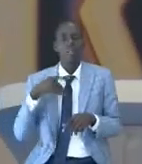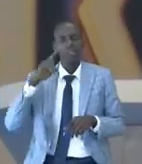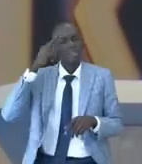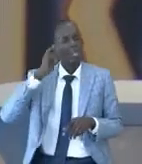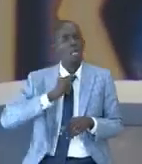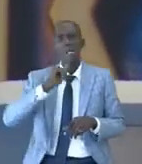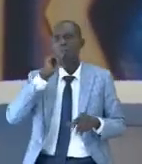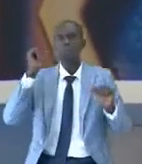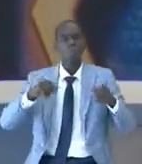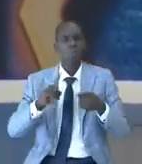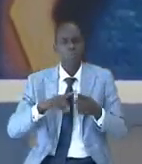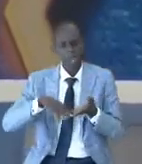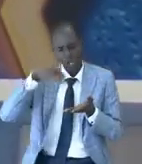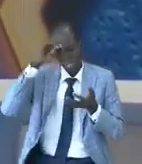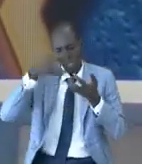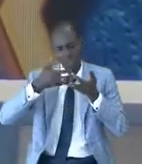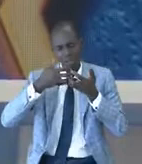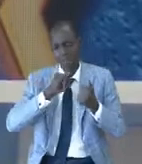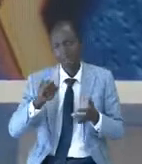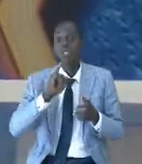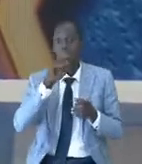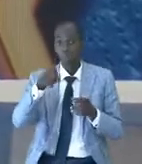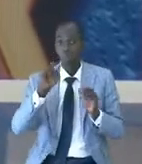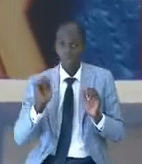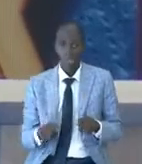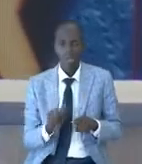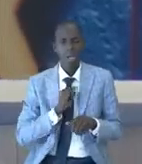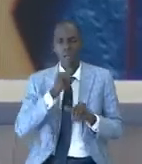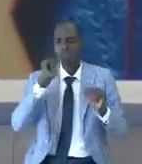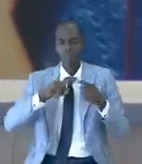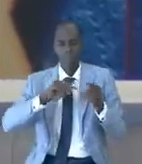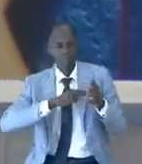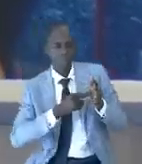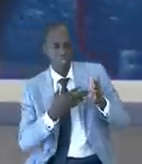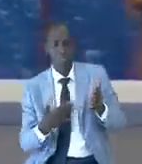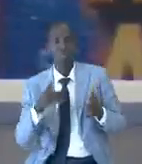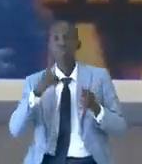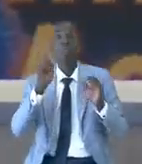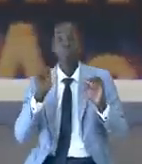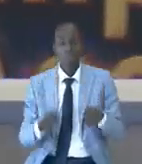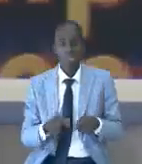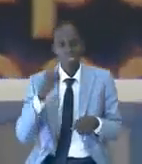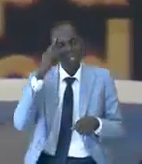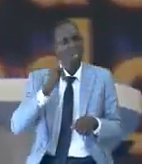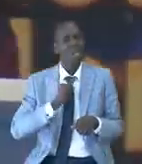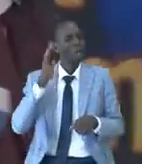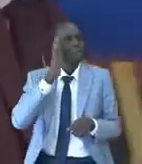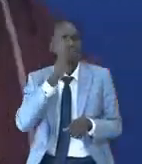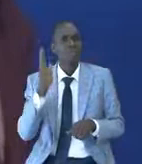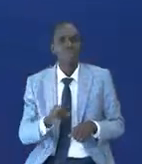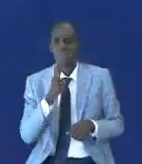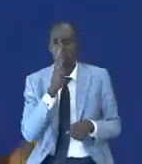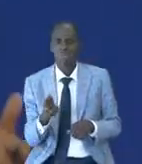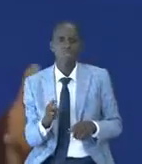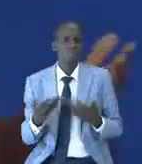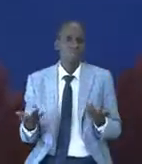to learn engineering. Yes, you can. I'll never be able to repair that. Yes, you can. I'll never be able to, how can a medical